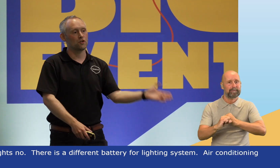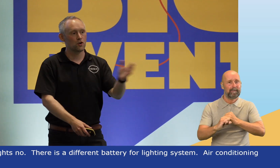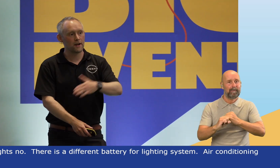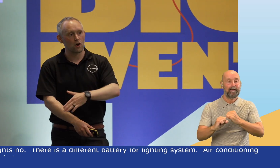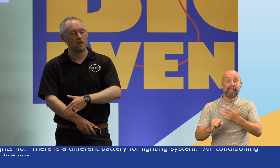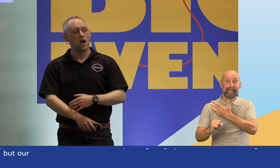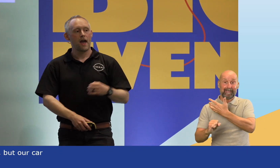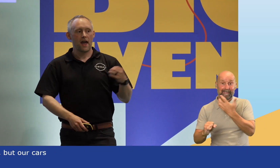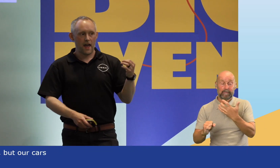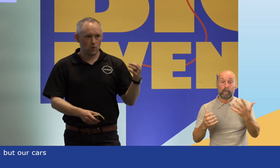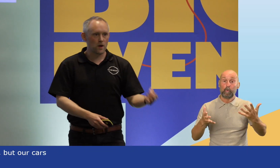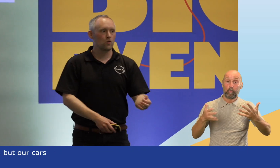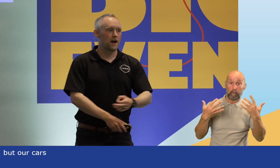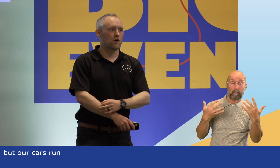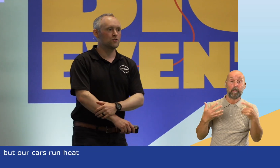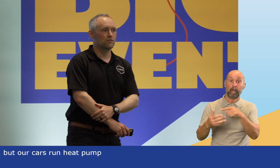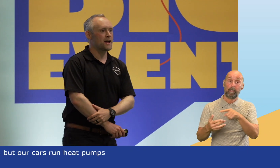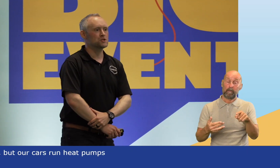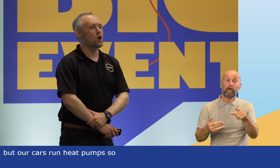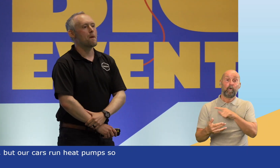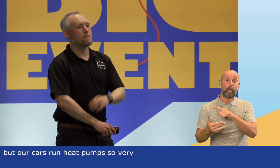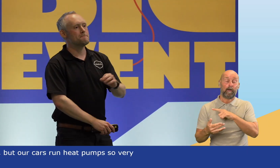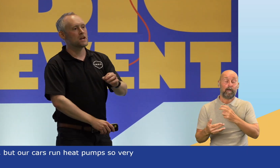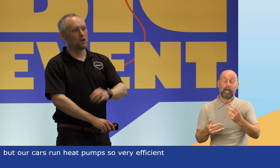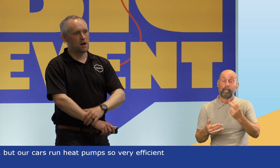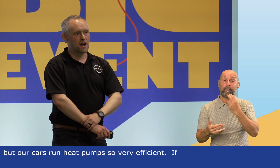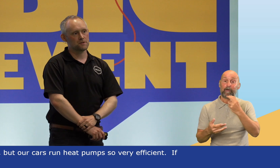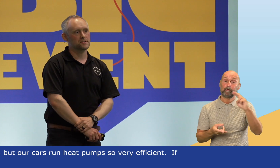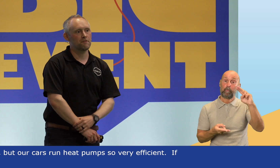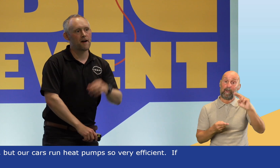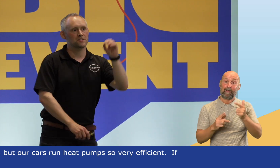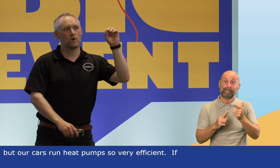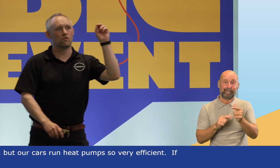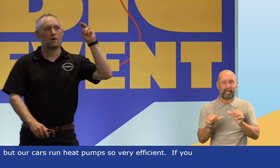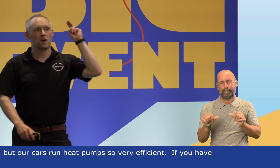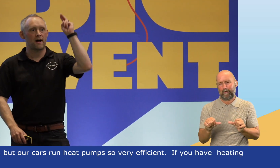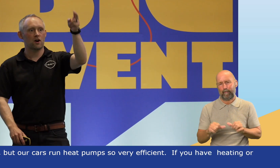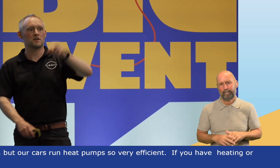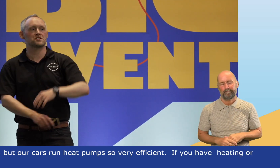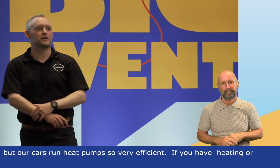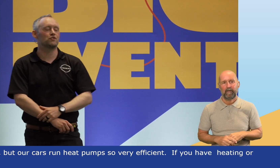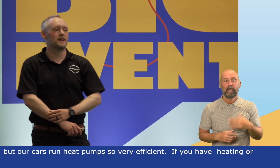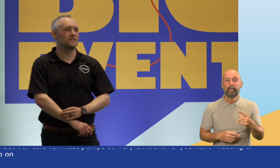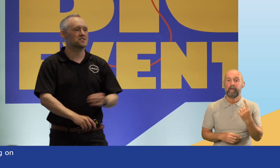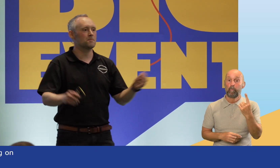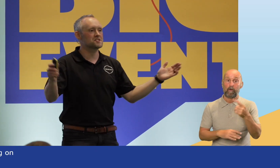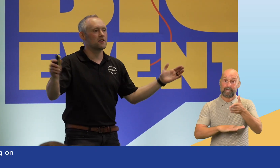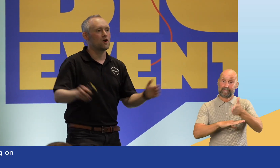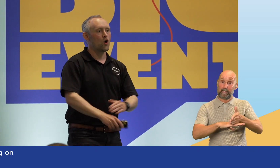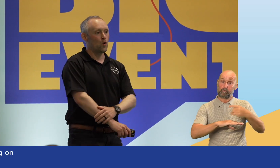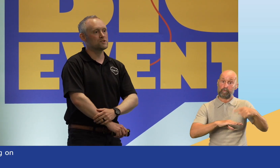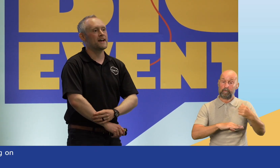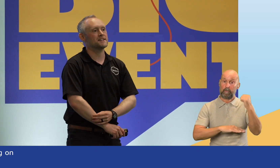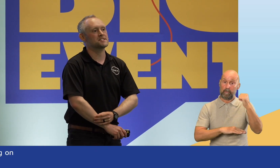heating on or the cooling on, it will erode the range, but a minimal amount. In fact, we ran one of our cars stationary in the summer